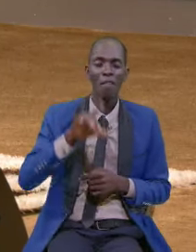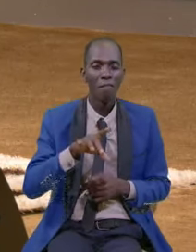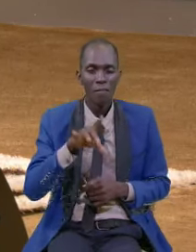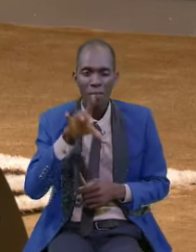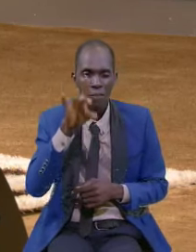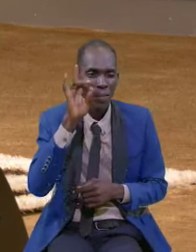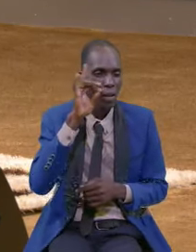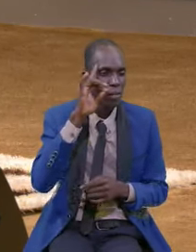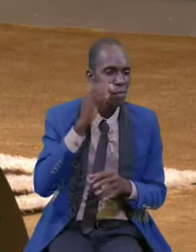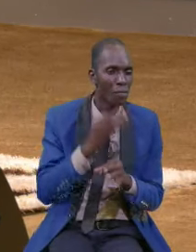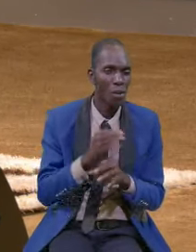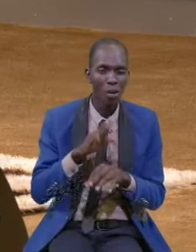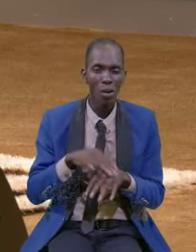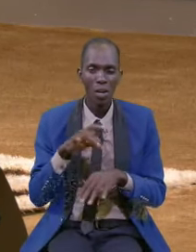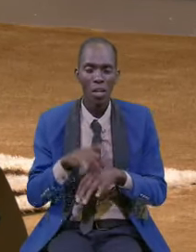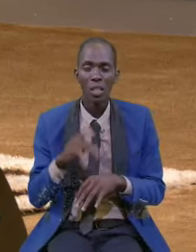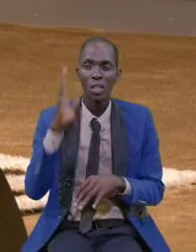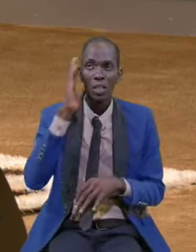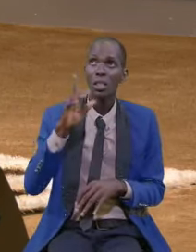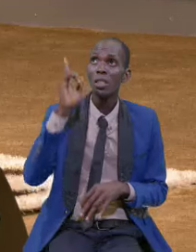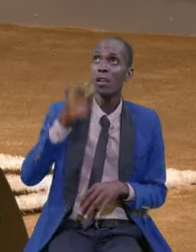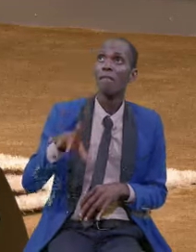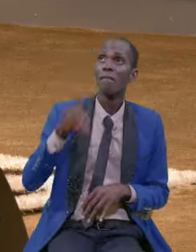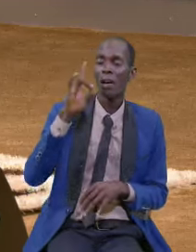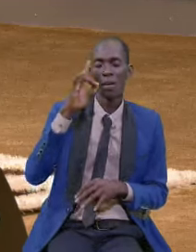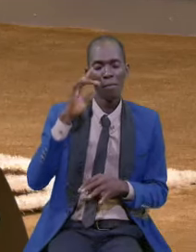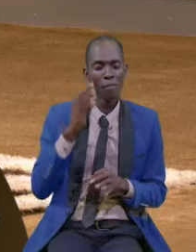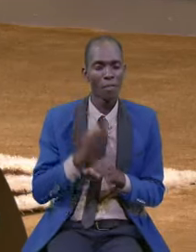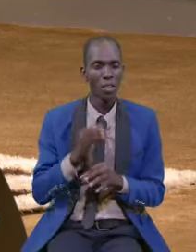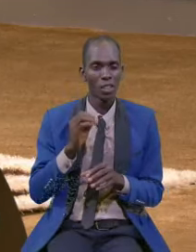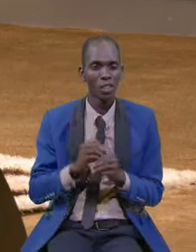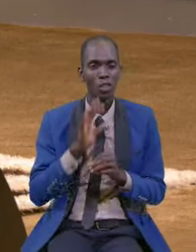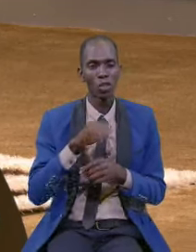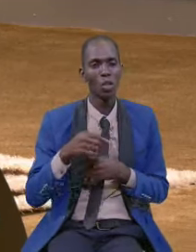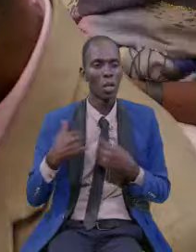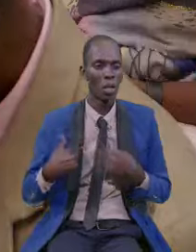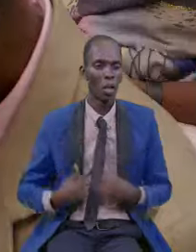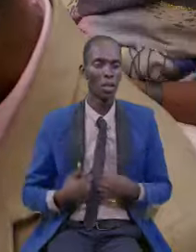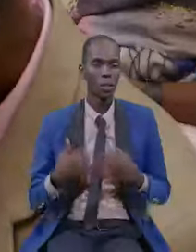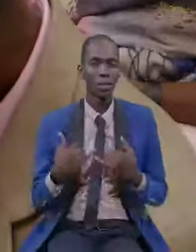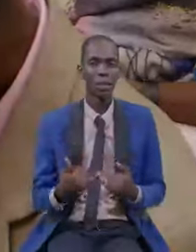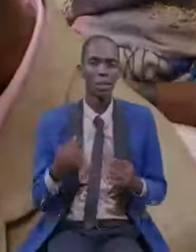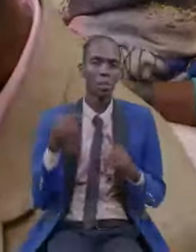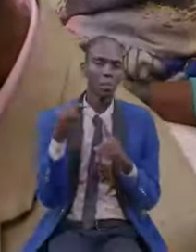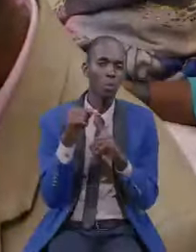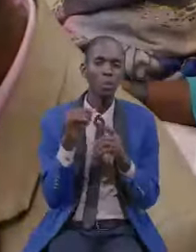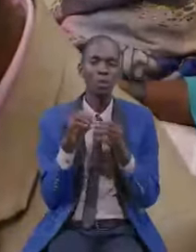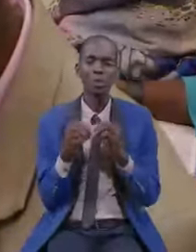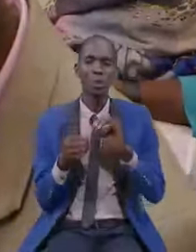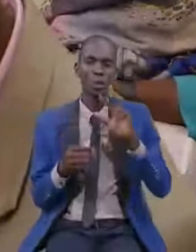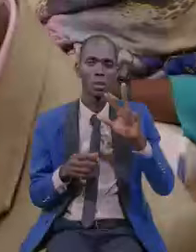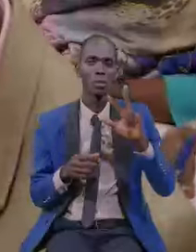he find faith in your heart? We're looking at number three. Now, point number three,